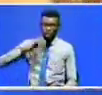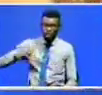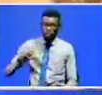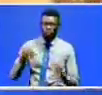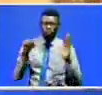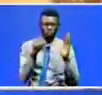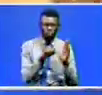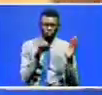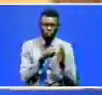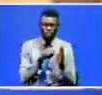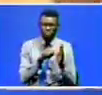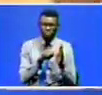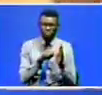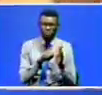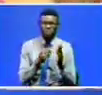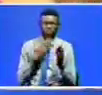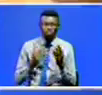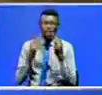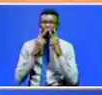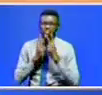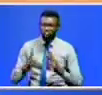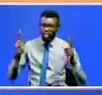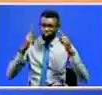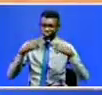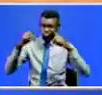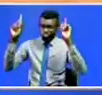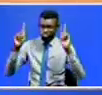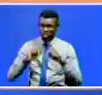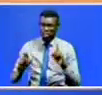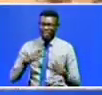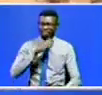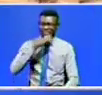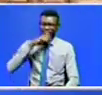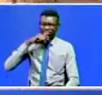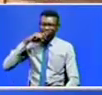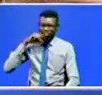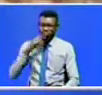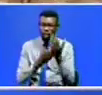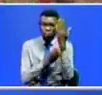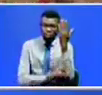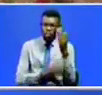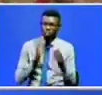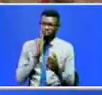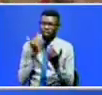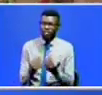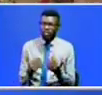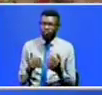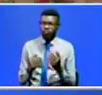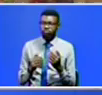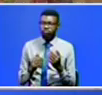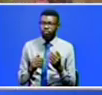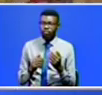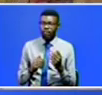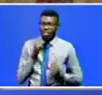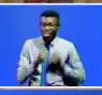bubbling, the longing thirst for peace and prosperity, often drowning in drought and poverty as mothers and children continue running away